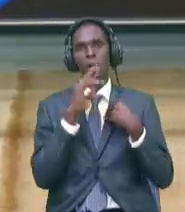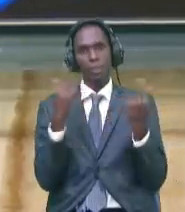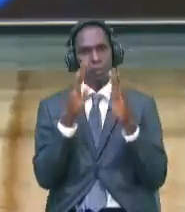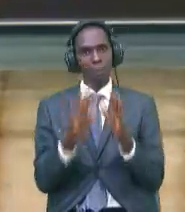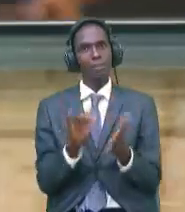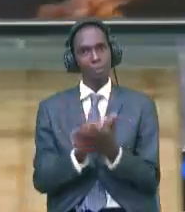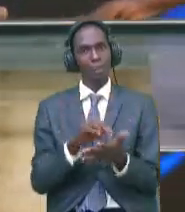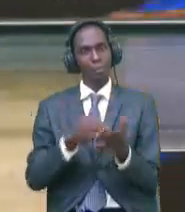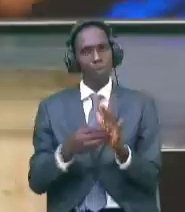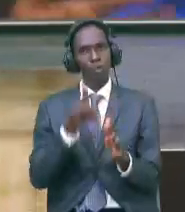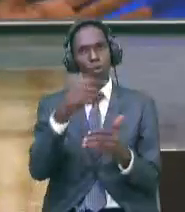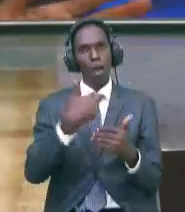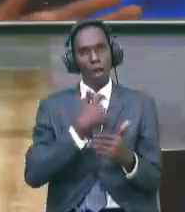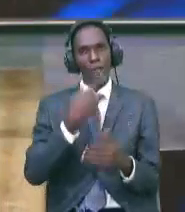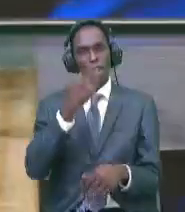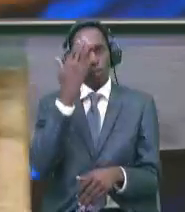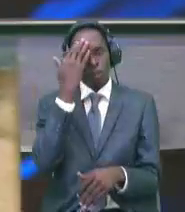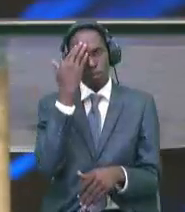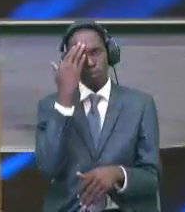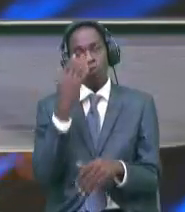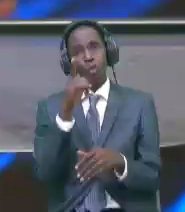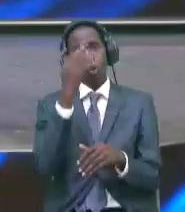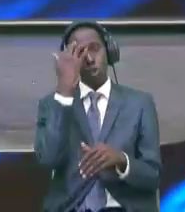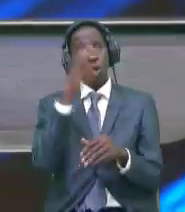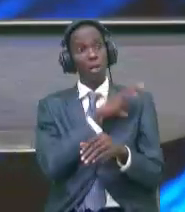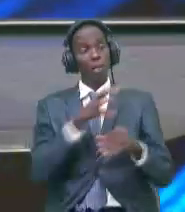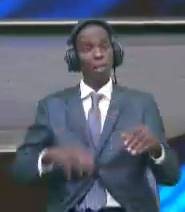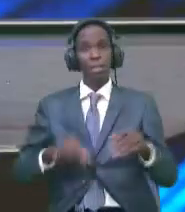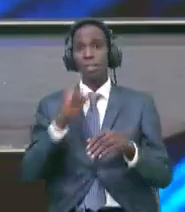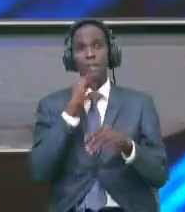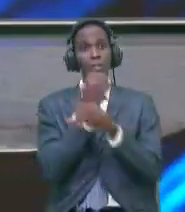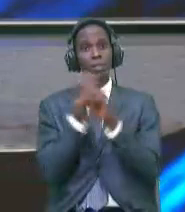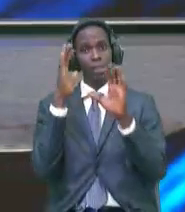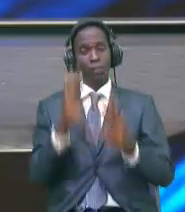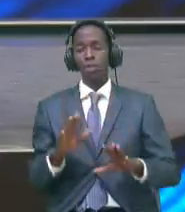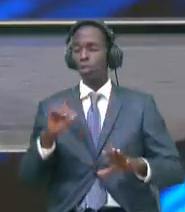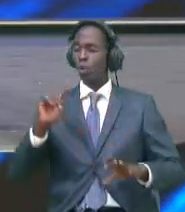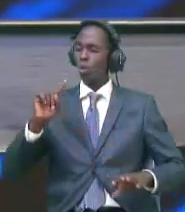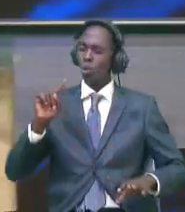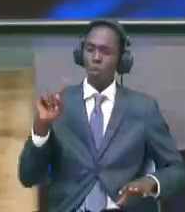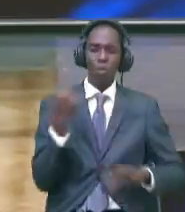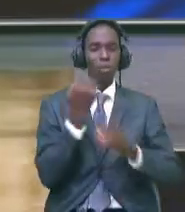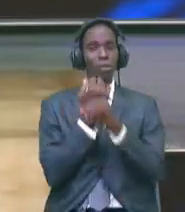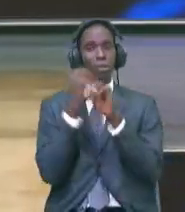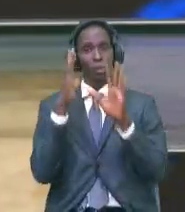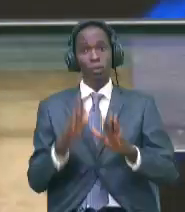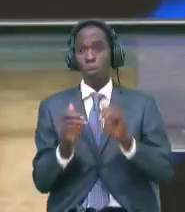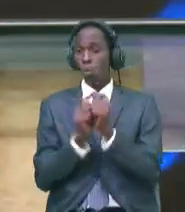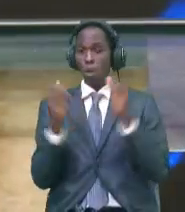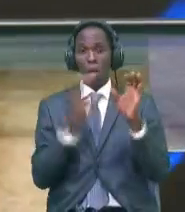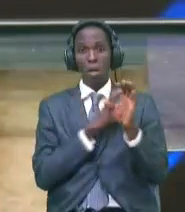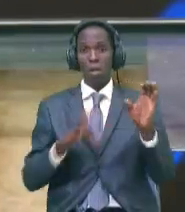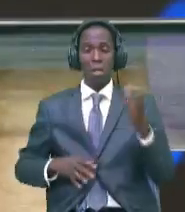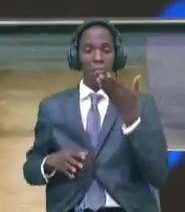know Christ is Savior and the only Savior. Without him, there's no